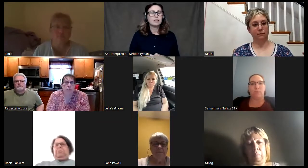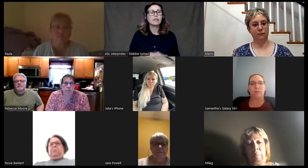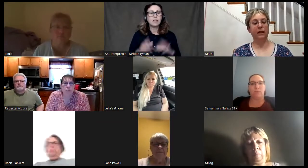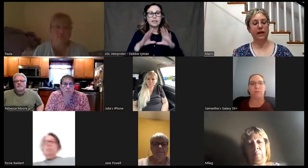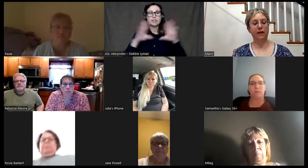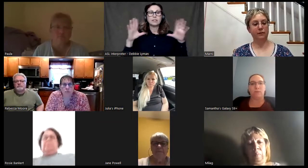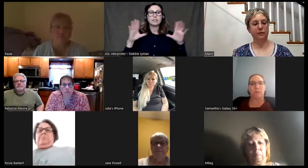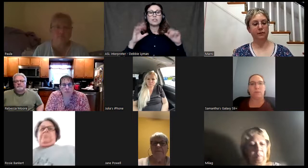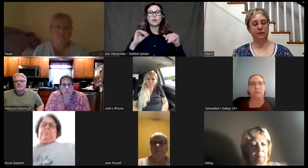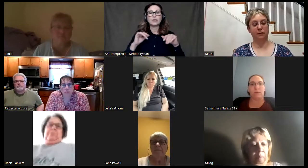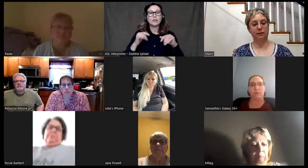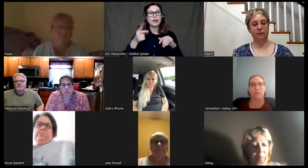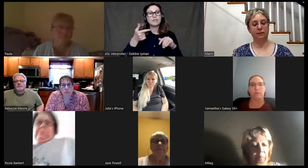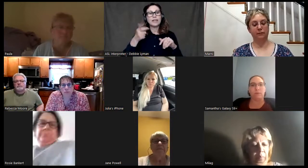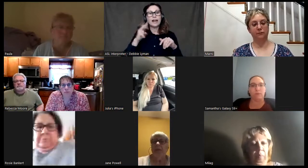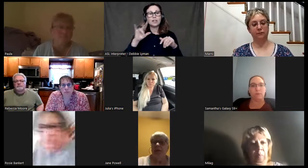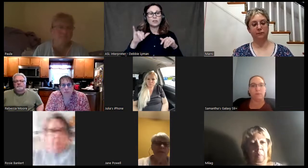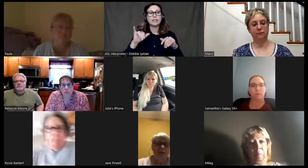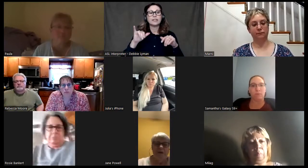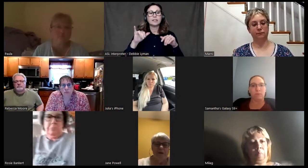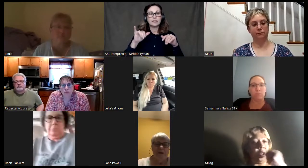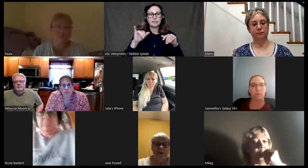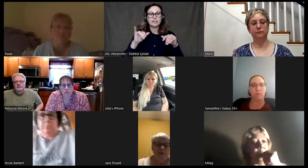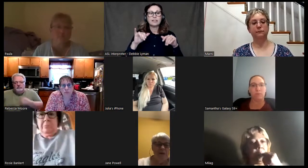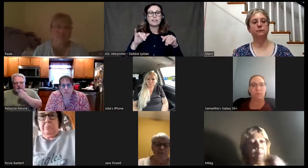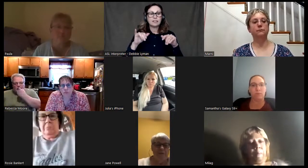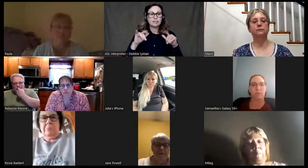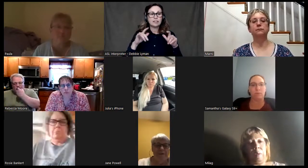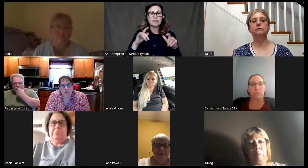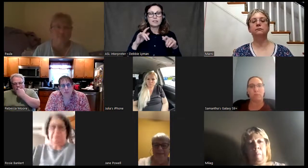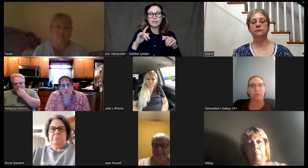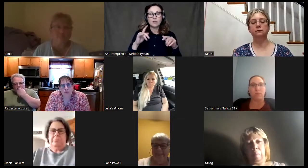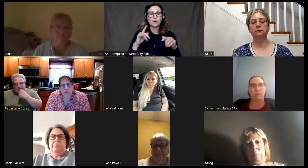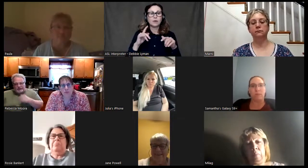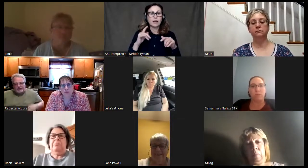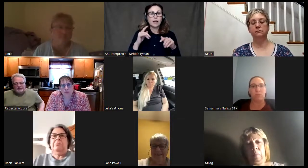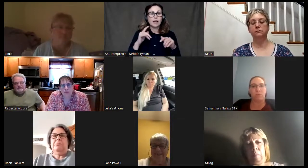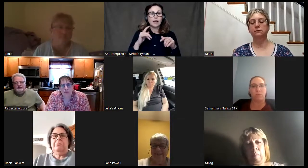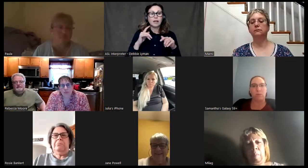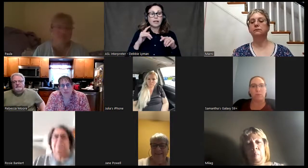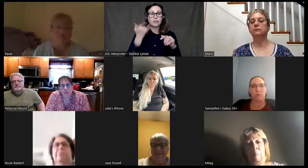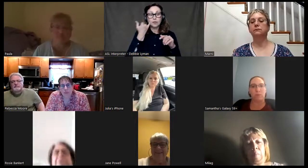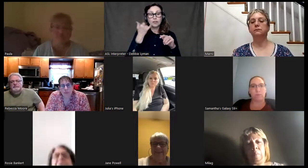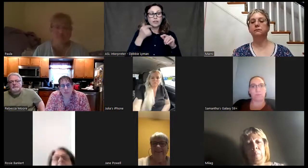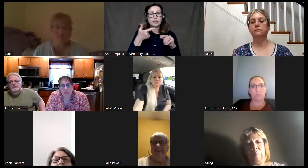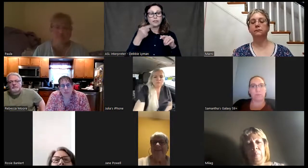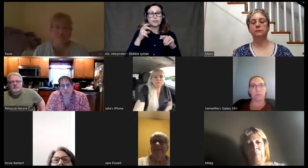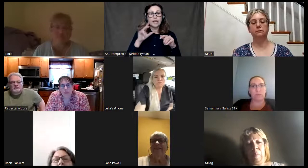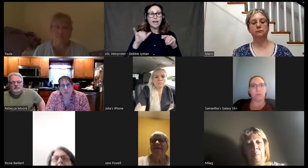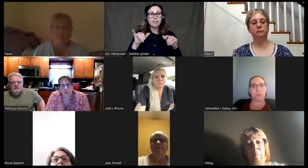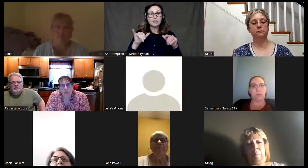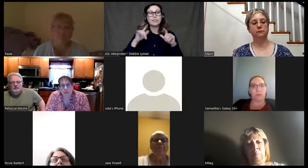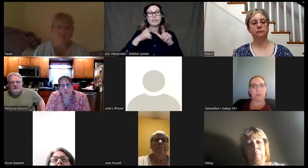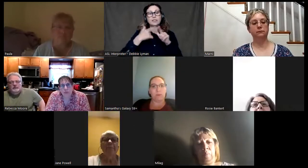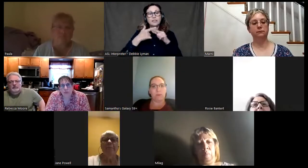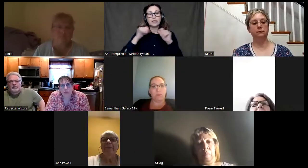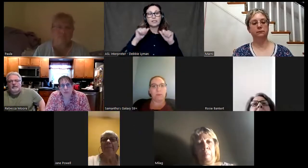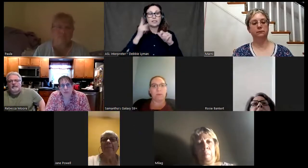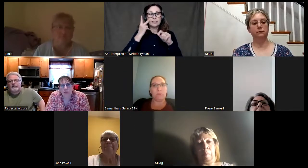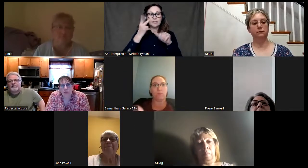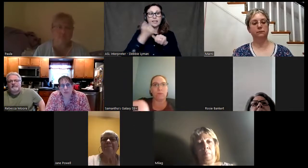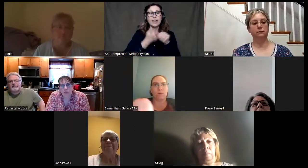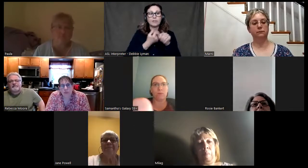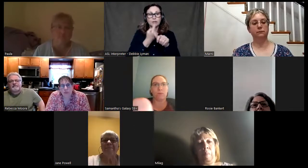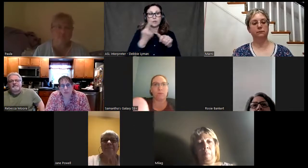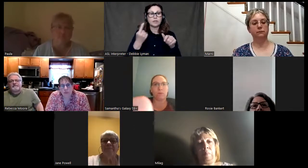Gallery. Okay, good. So if you have I'm gallery, not gallery. so if you're gallery, then you